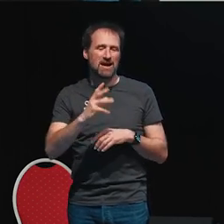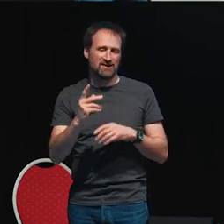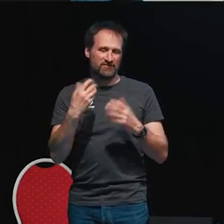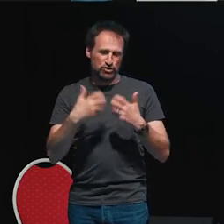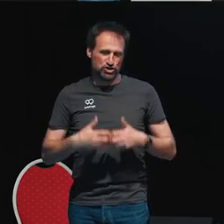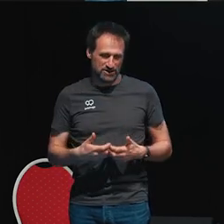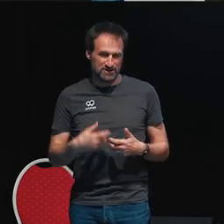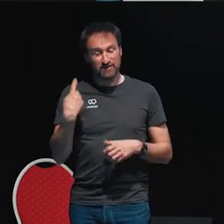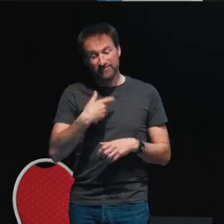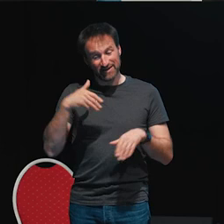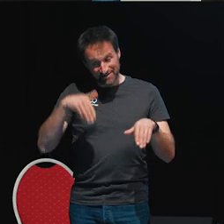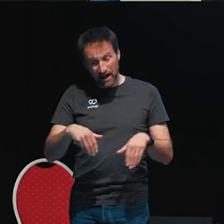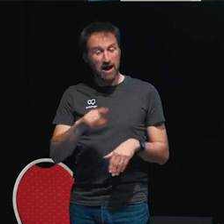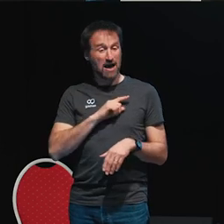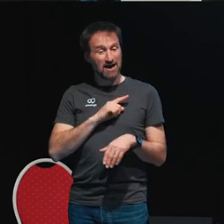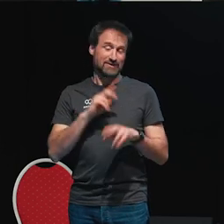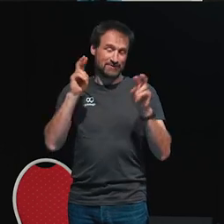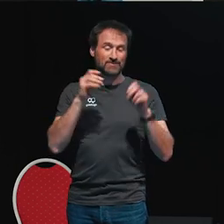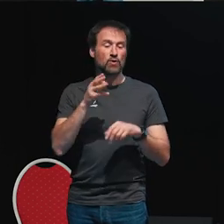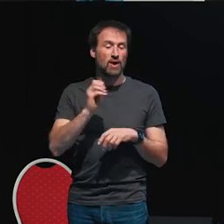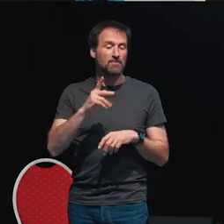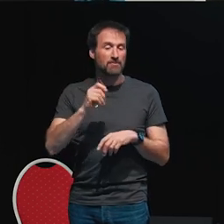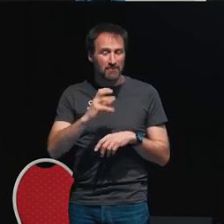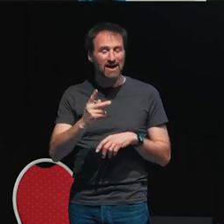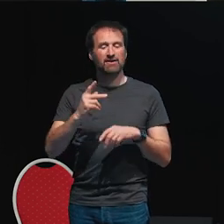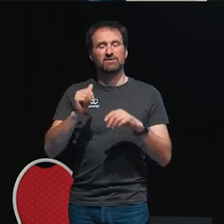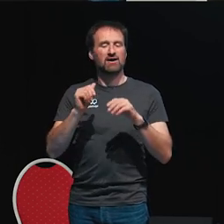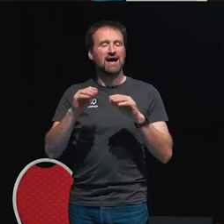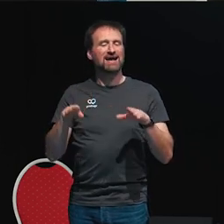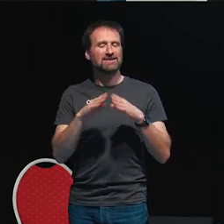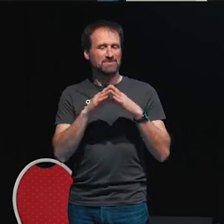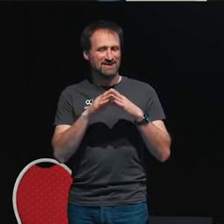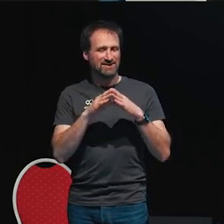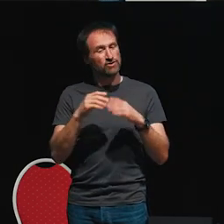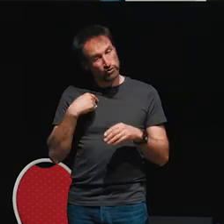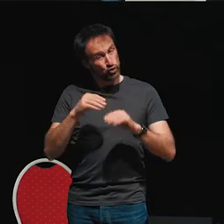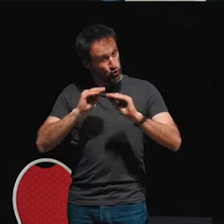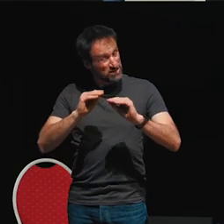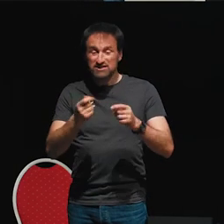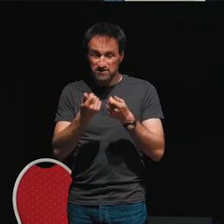and these courses are free. We wanted to be able to have something that's entry level that anybody could access.